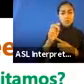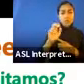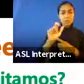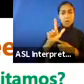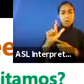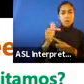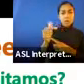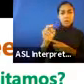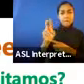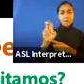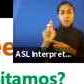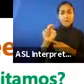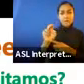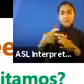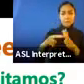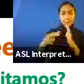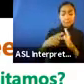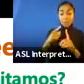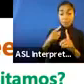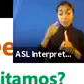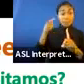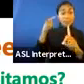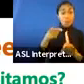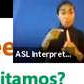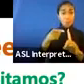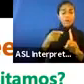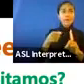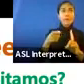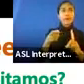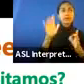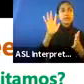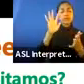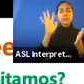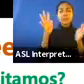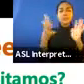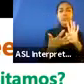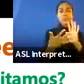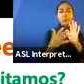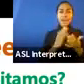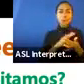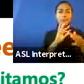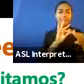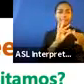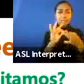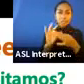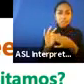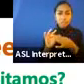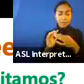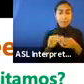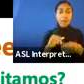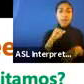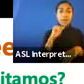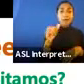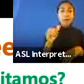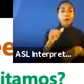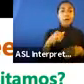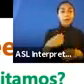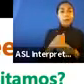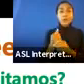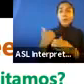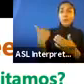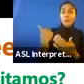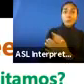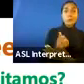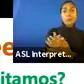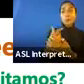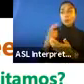it's about rethinking our relationships, not simply redesigning the map of how we do things, but fundamentally rethinking